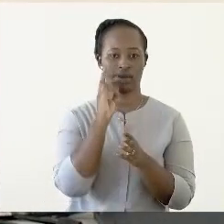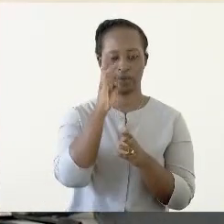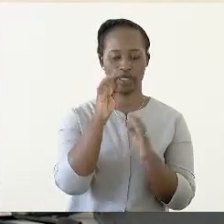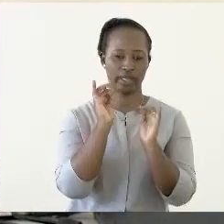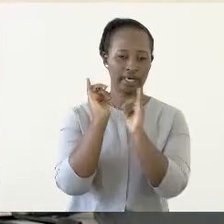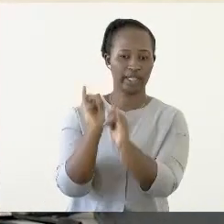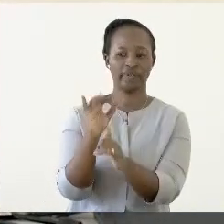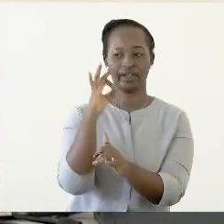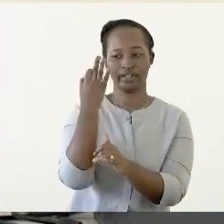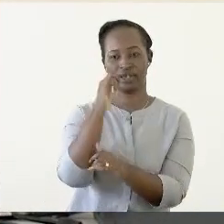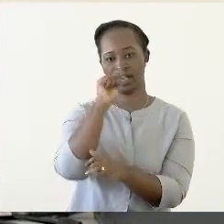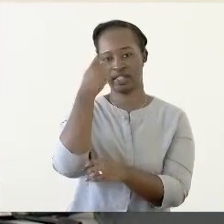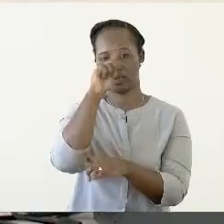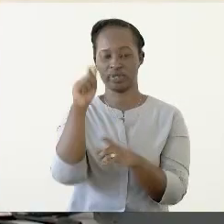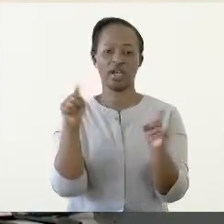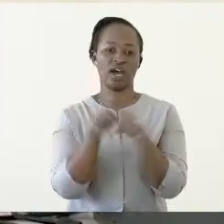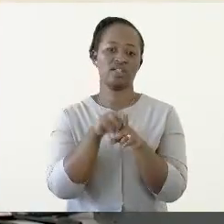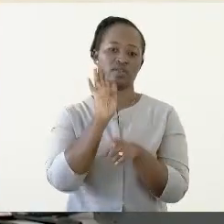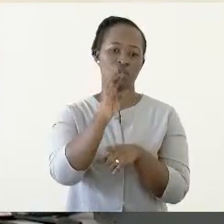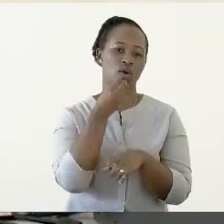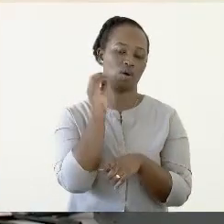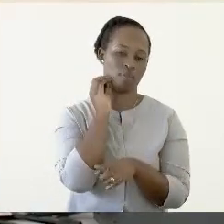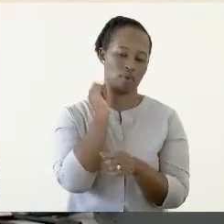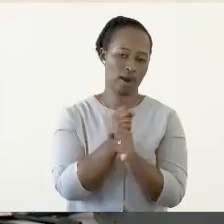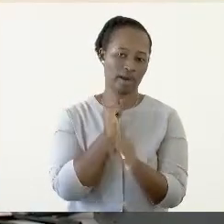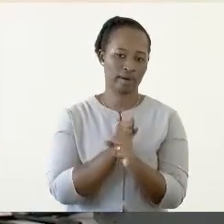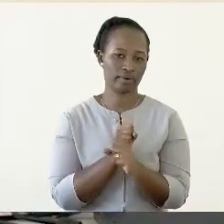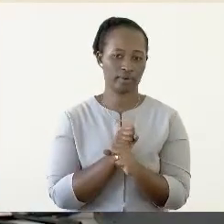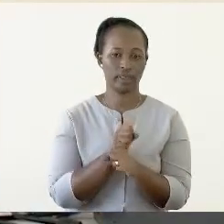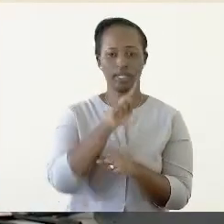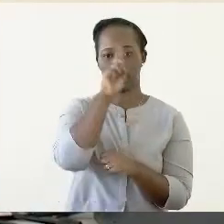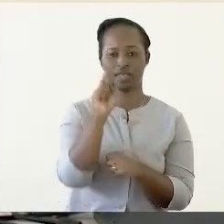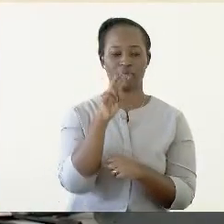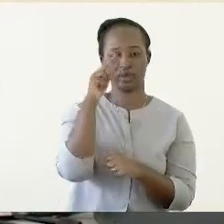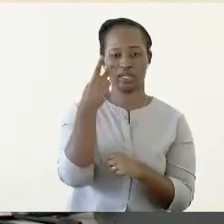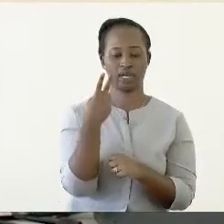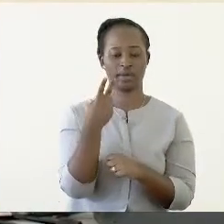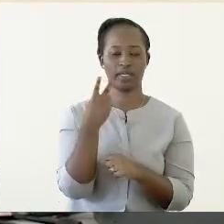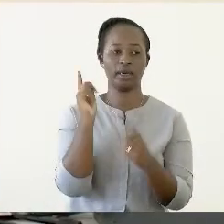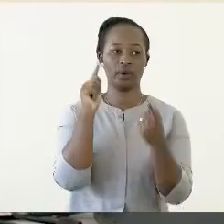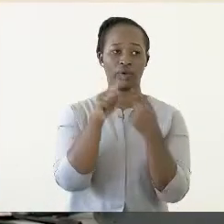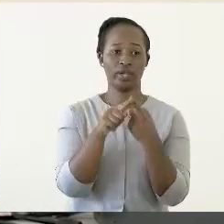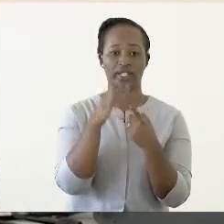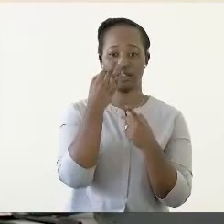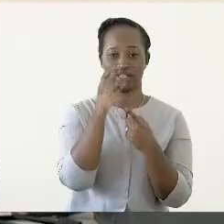3 remaining as your homework. The second question, at 30 degrees,